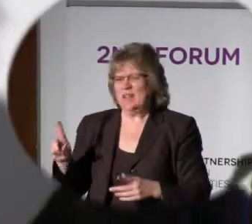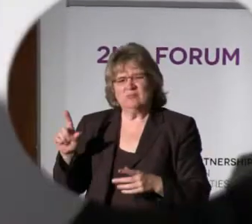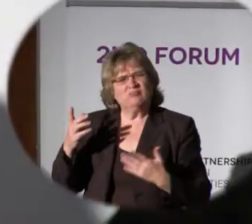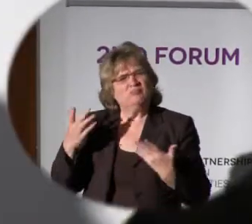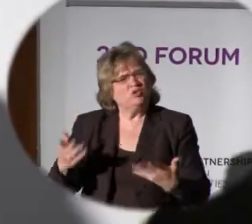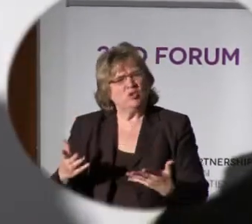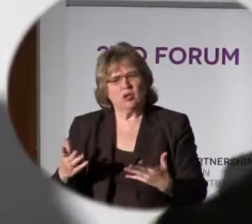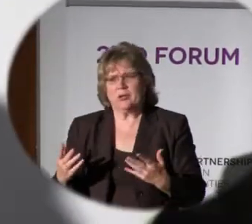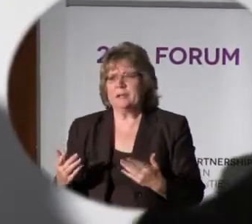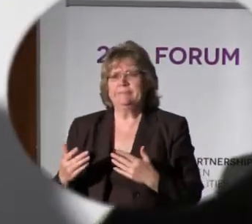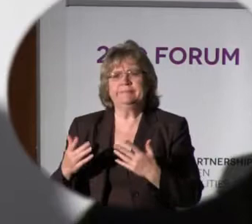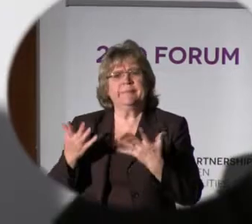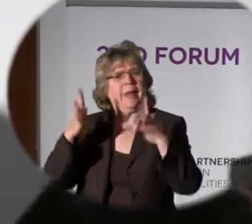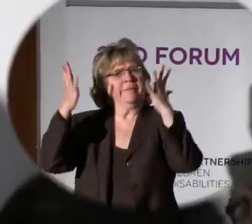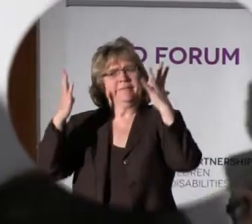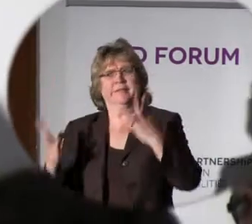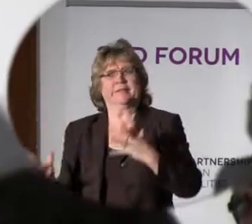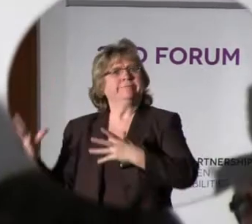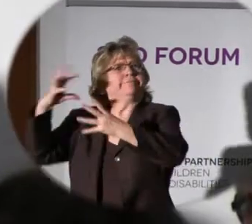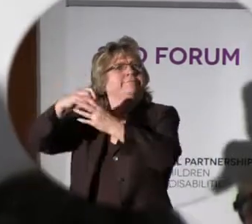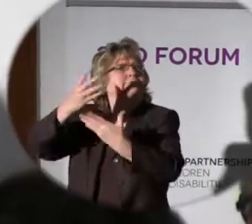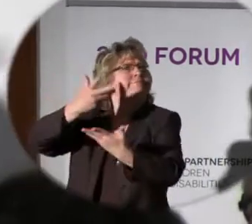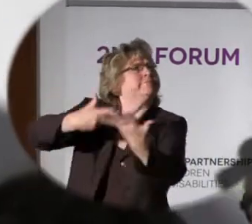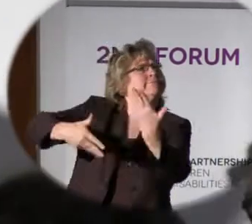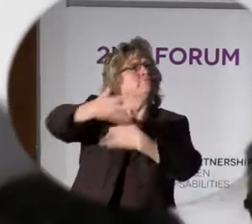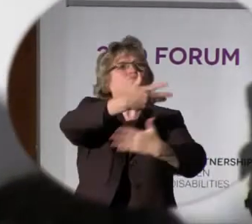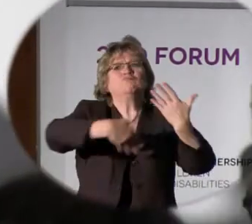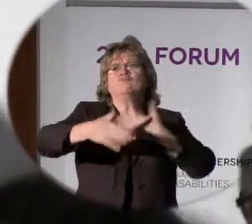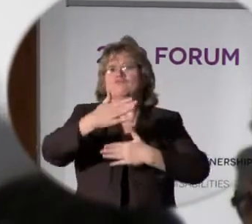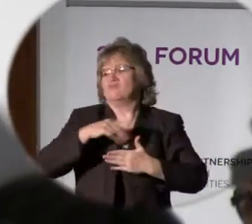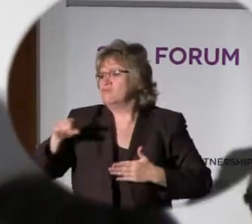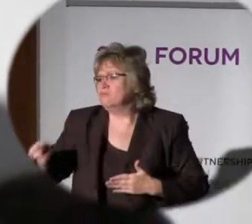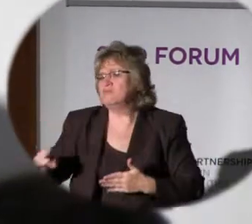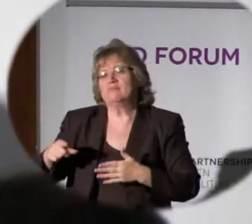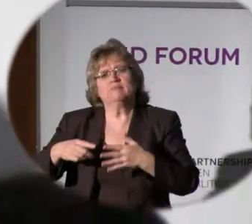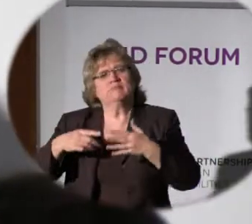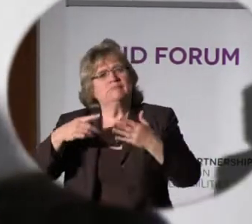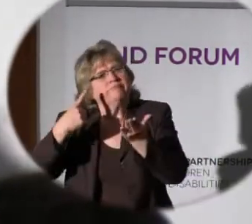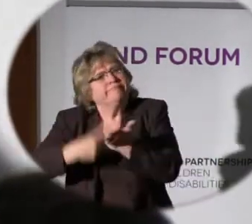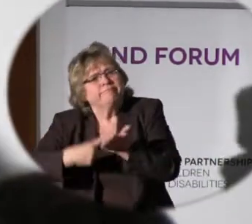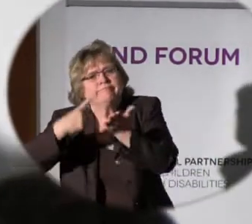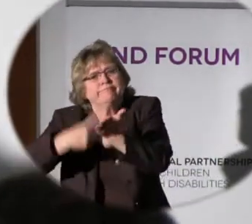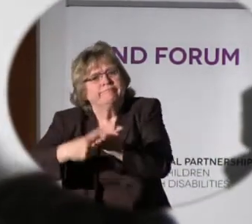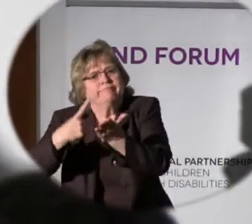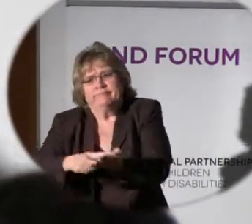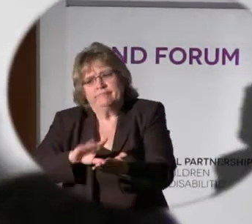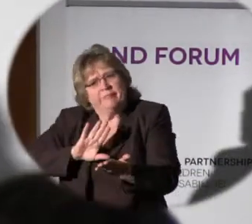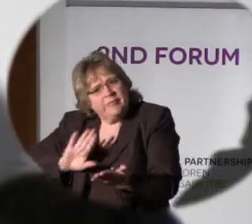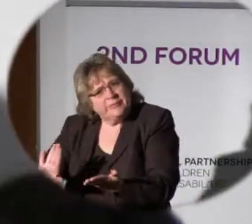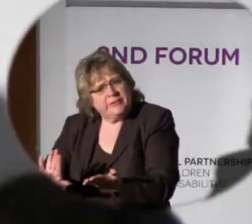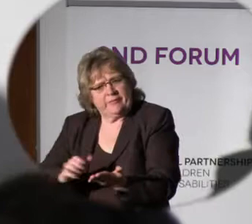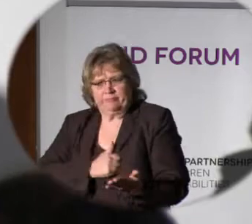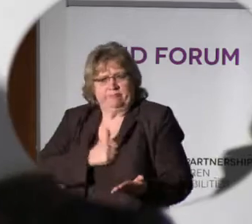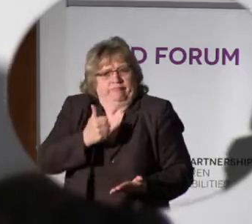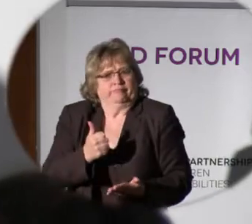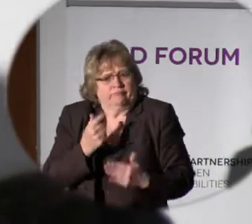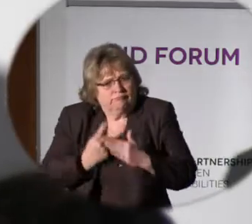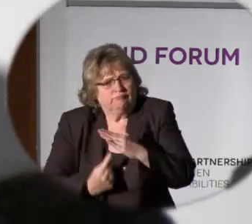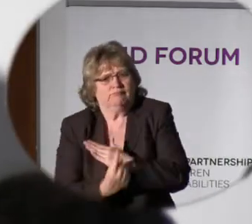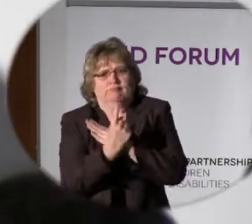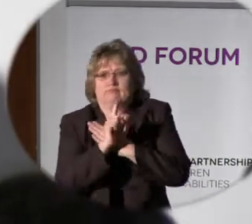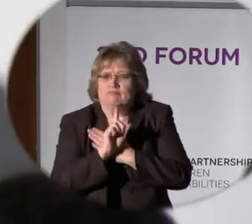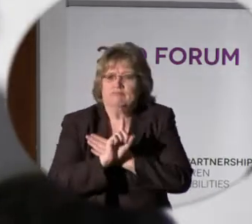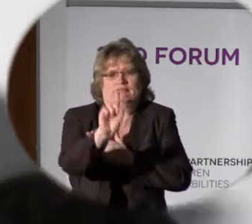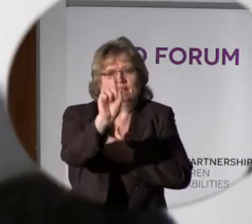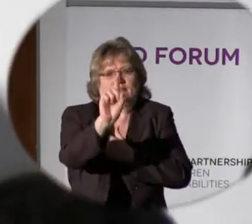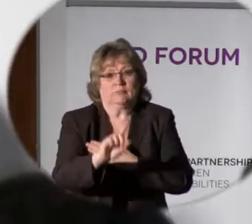their lives and in society to make this happen for everybody. And when you fight for your rights,